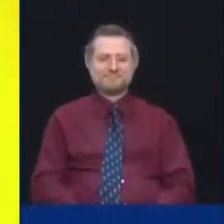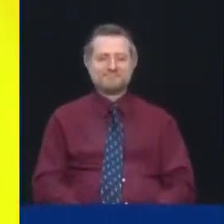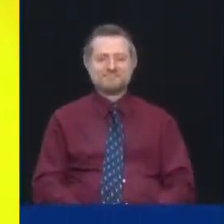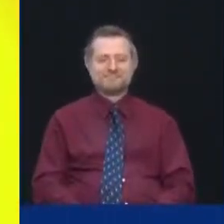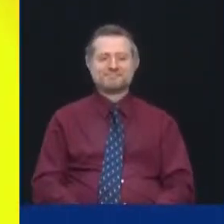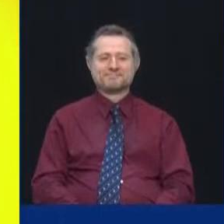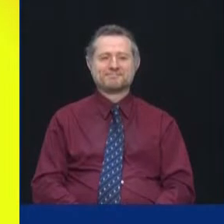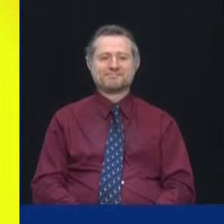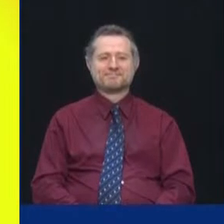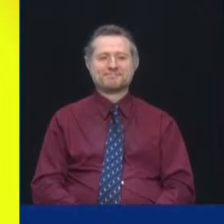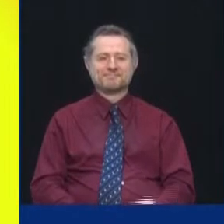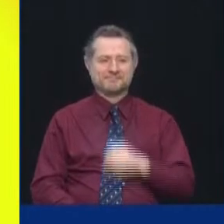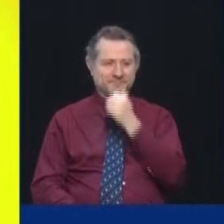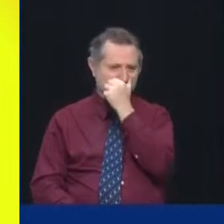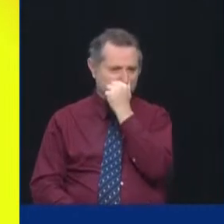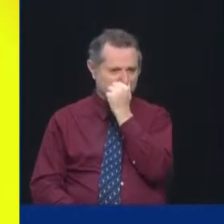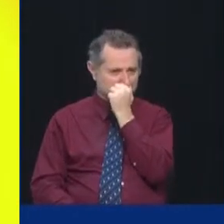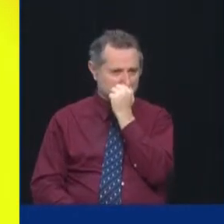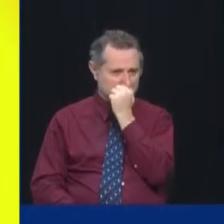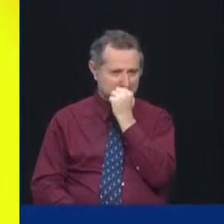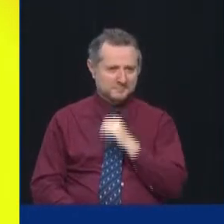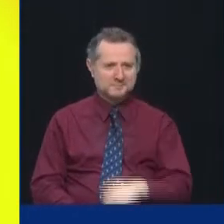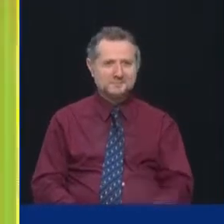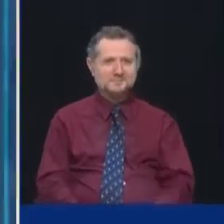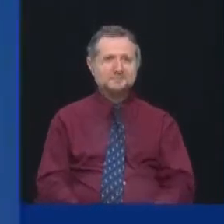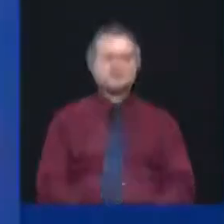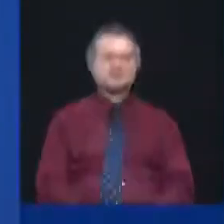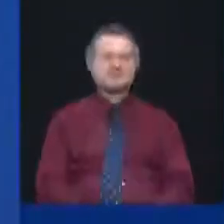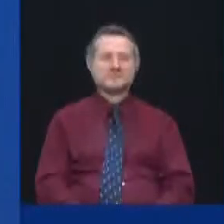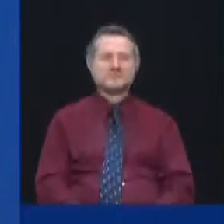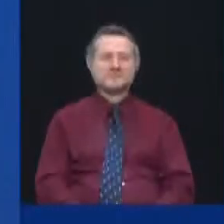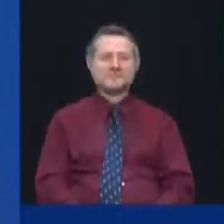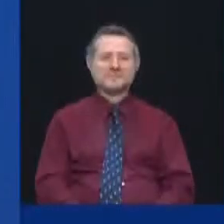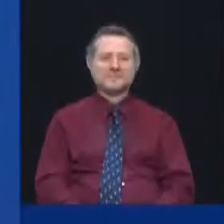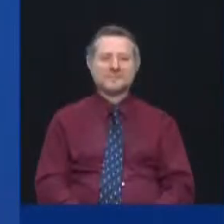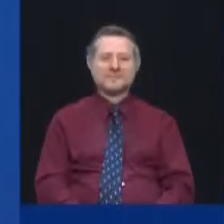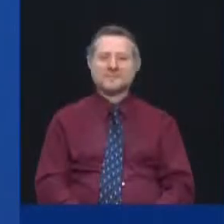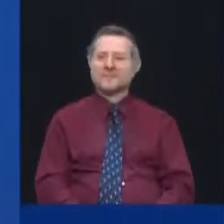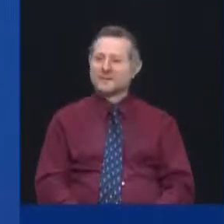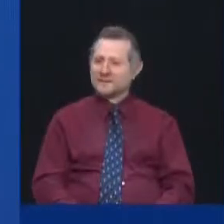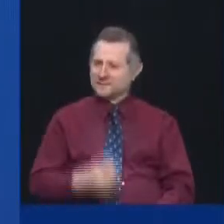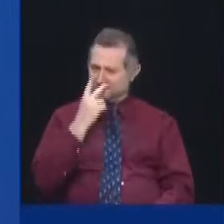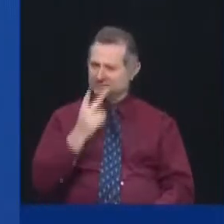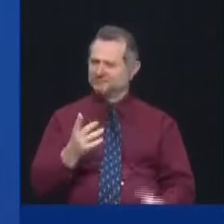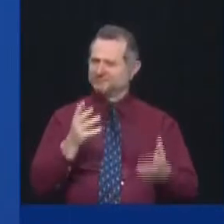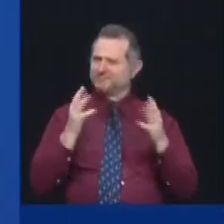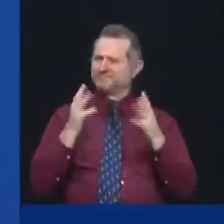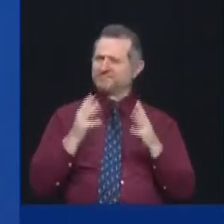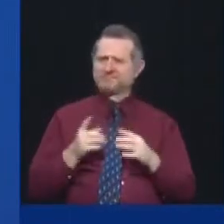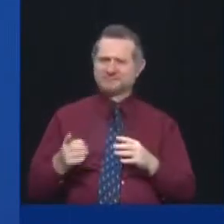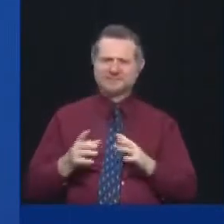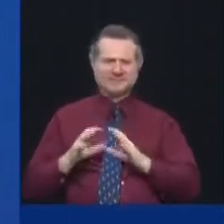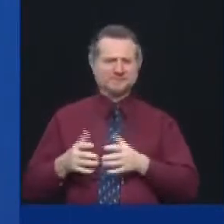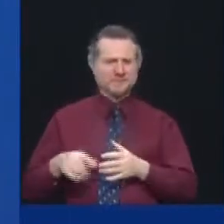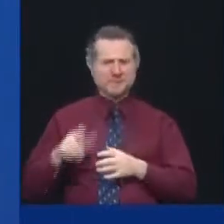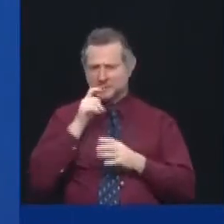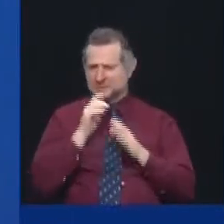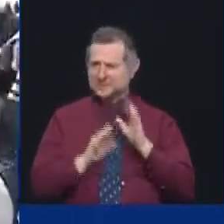expansion. It goes from 2.1 million square feet to 3.3 million square feet, a